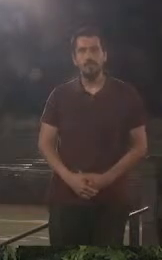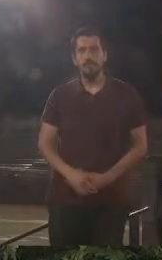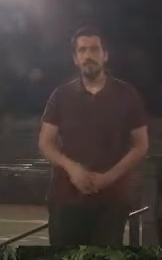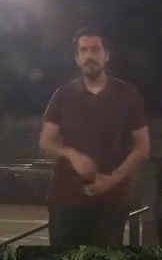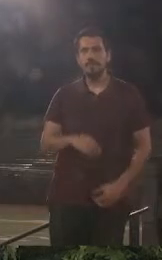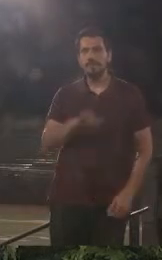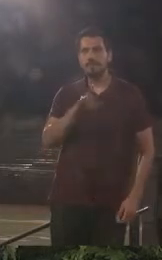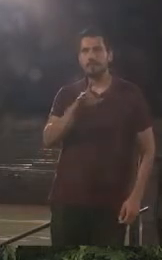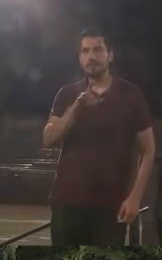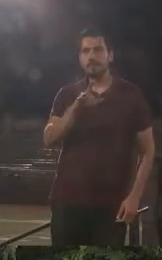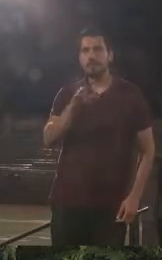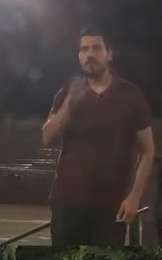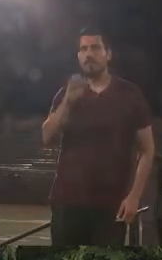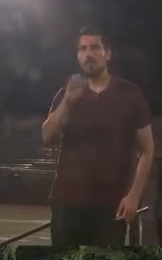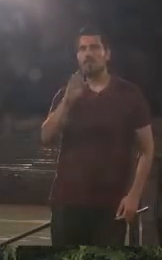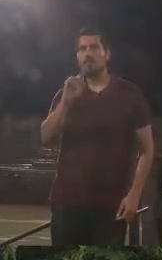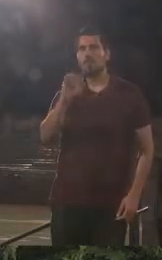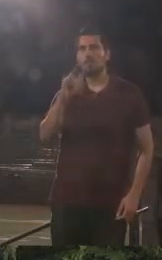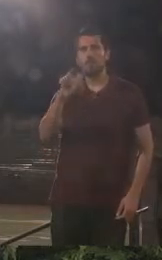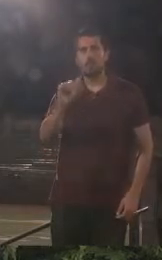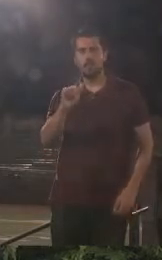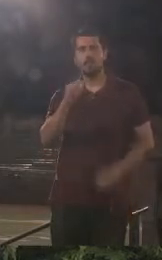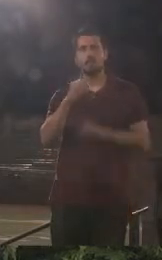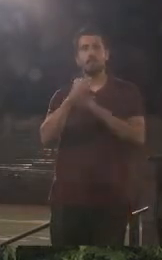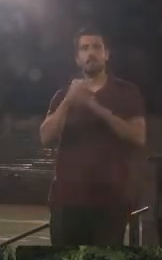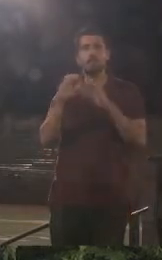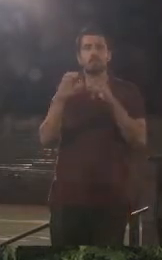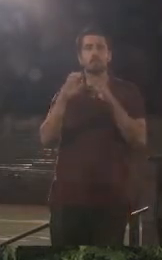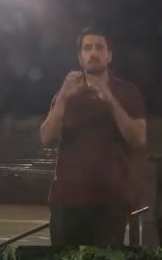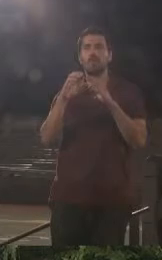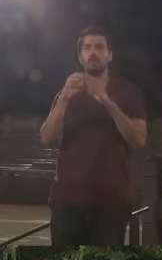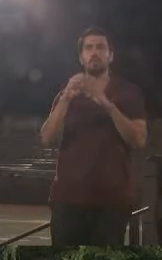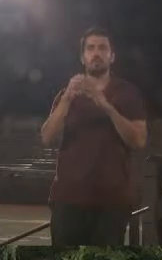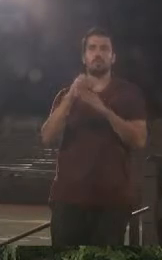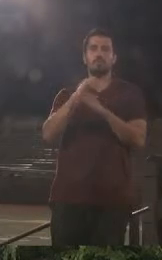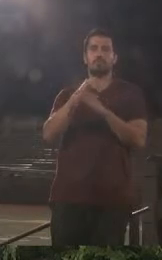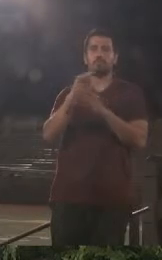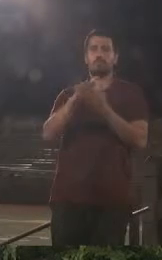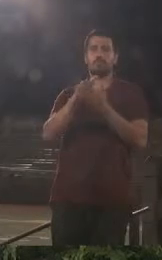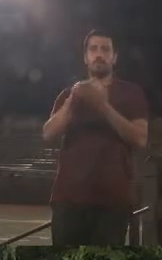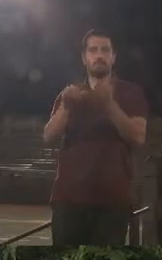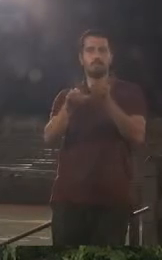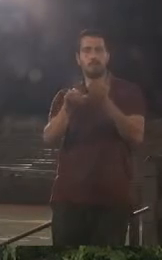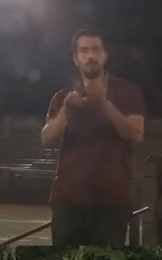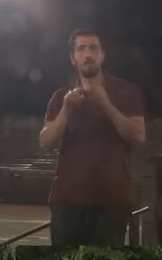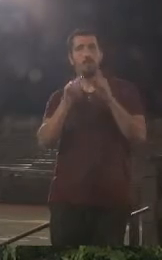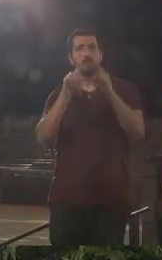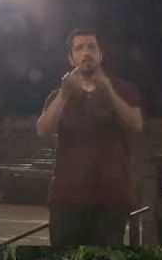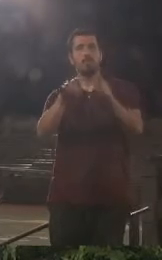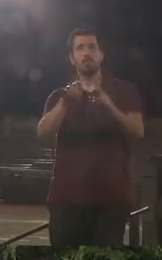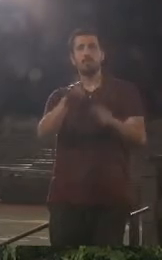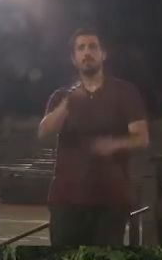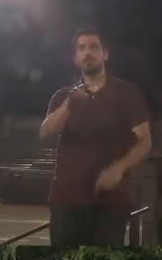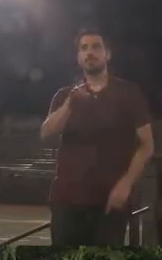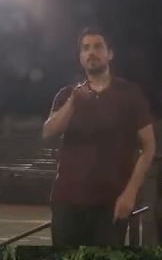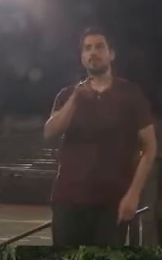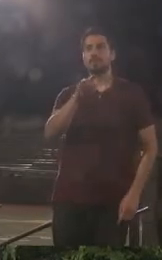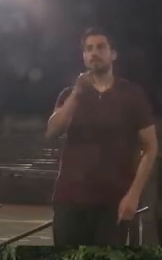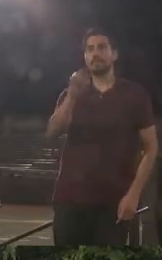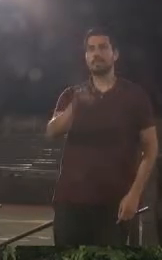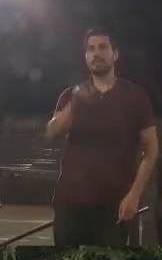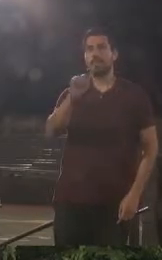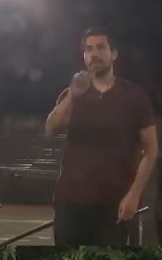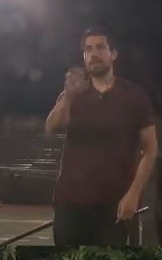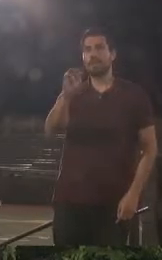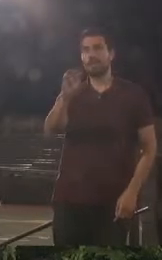Litzy Marie Ortega earned a certification as a medical assistant and will be attending Texas A&M University College